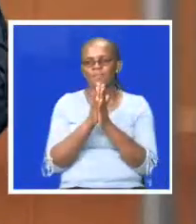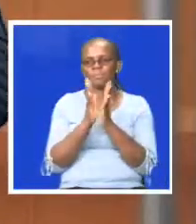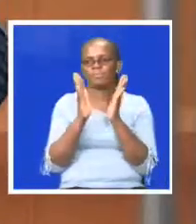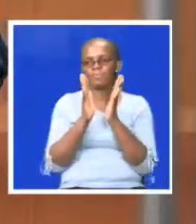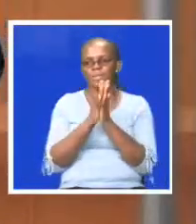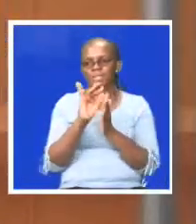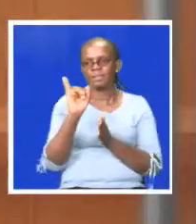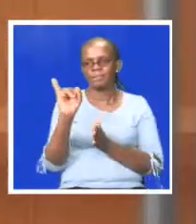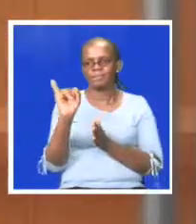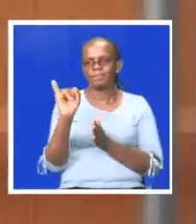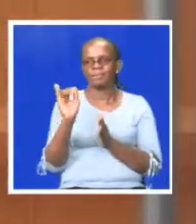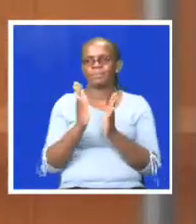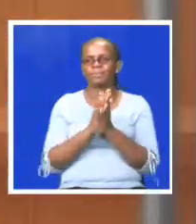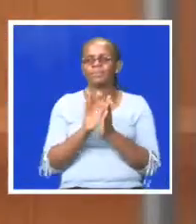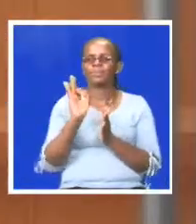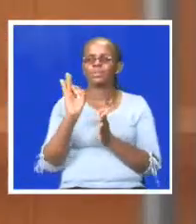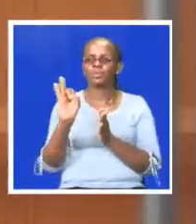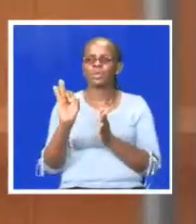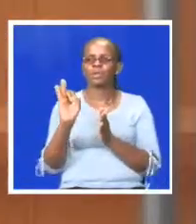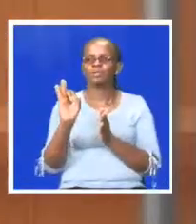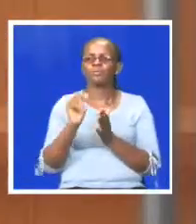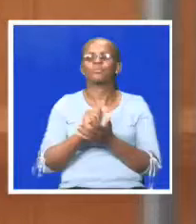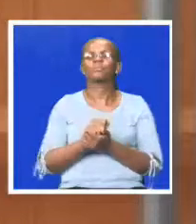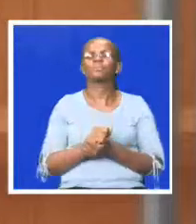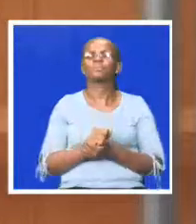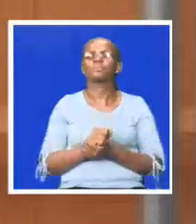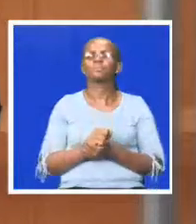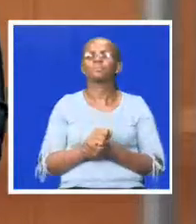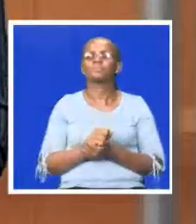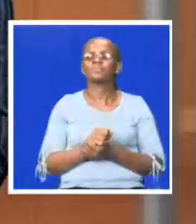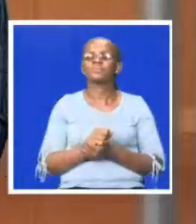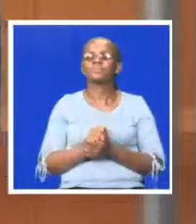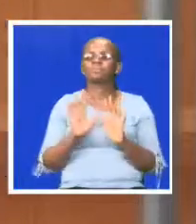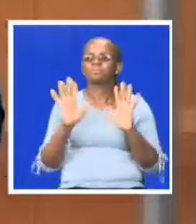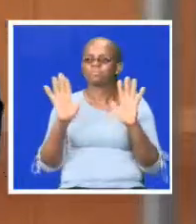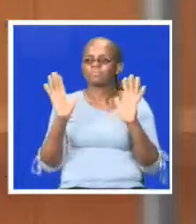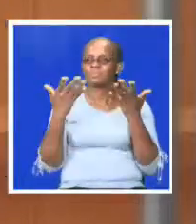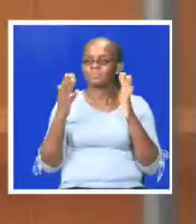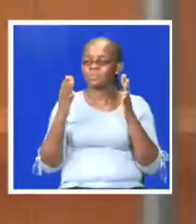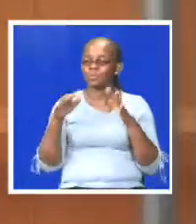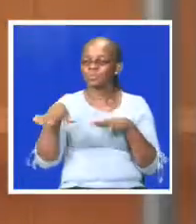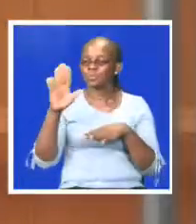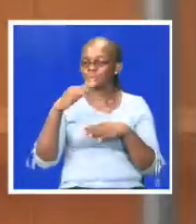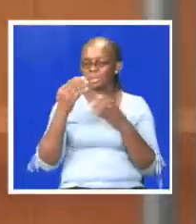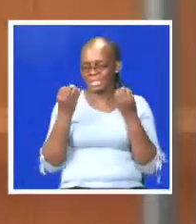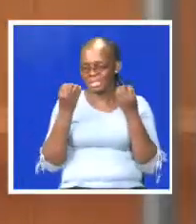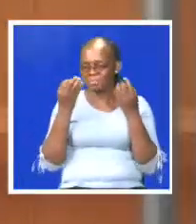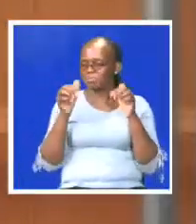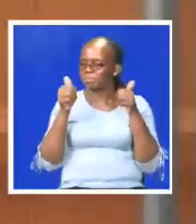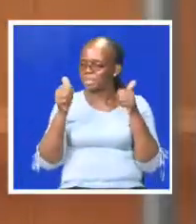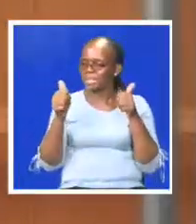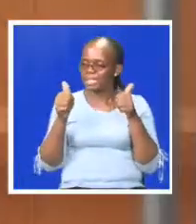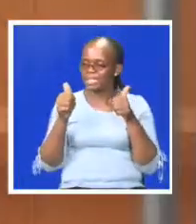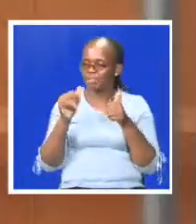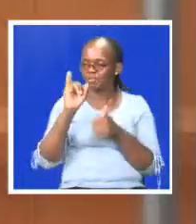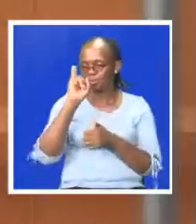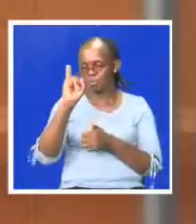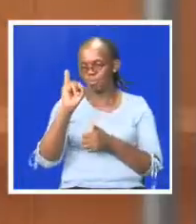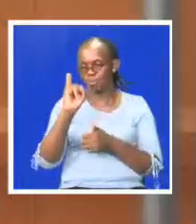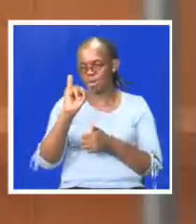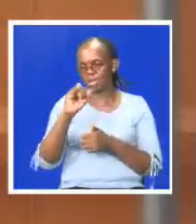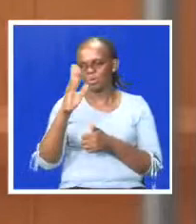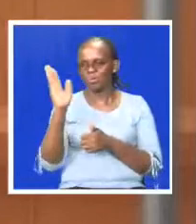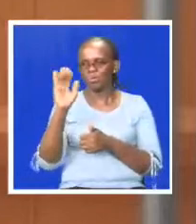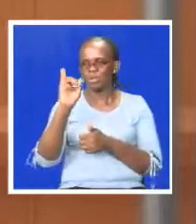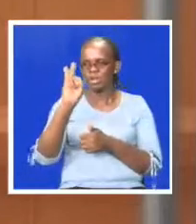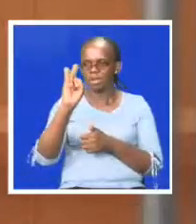10, 11, 12. Wow! We have counted from number 1 up to number 12.